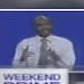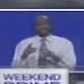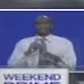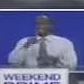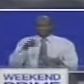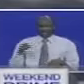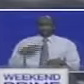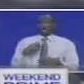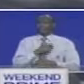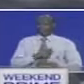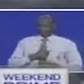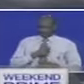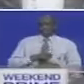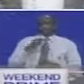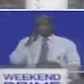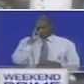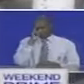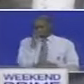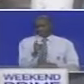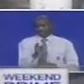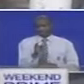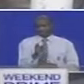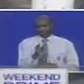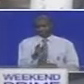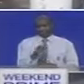for an apology from Kimayo.